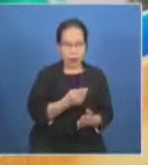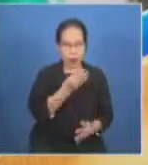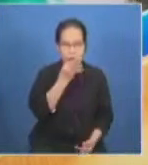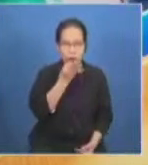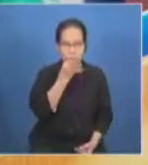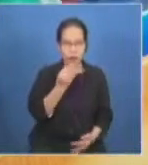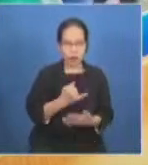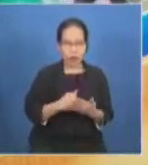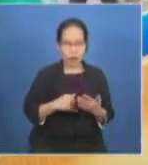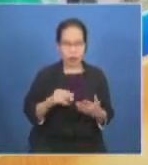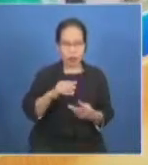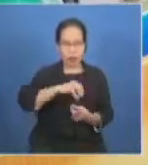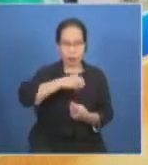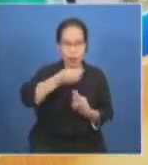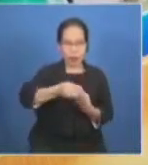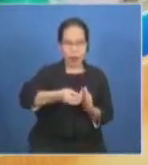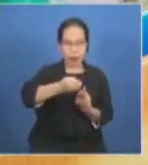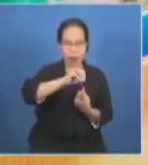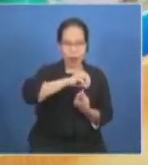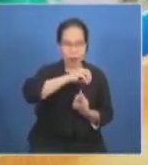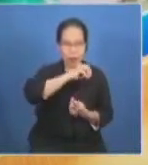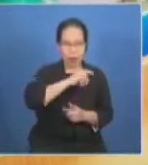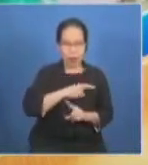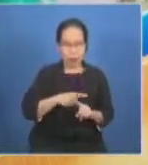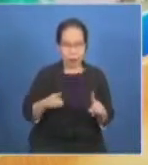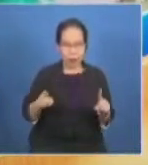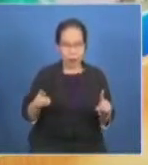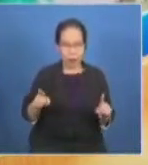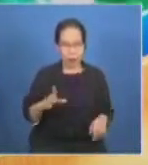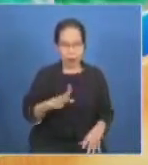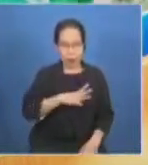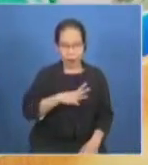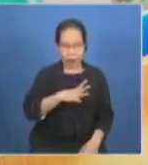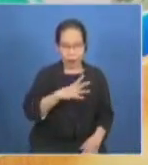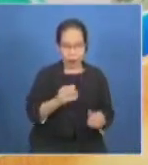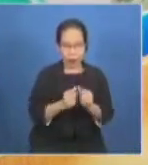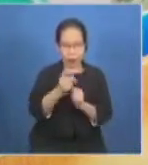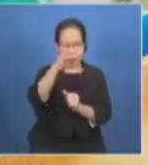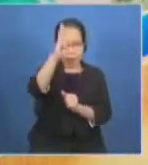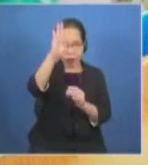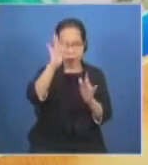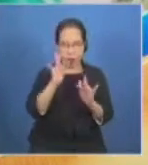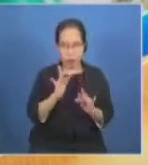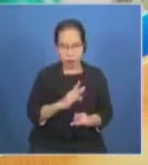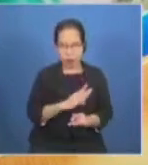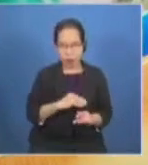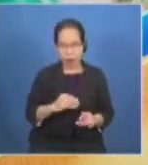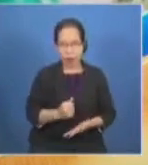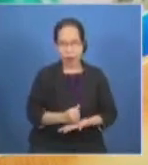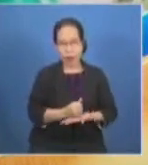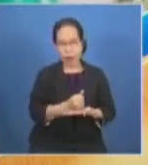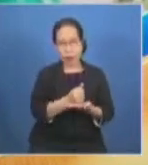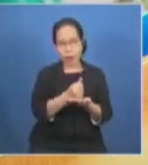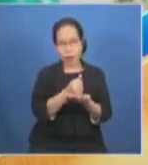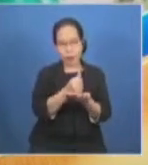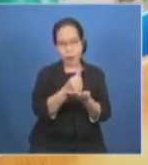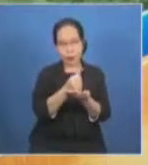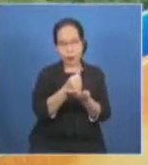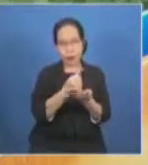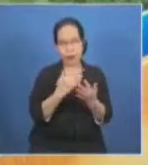Sometimes our food is just banana, but that's okay with God's help and